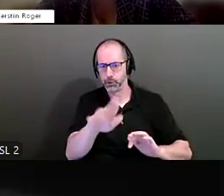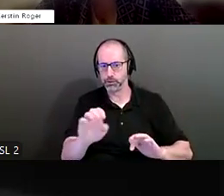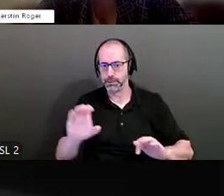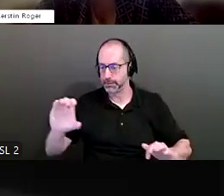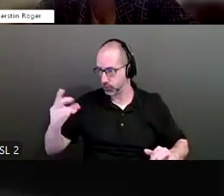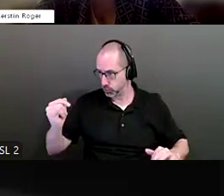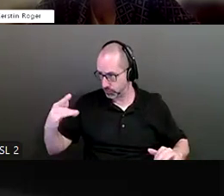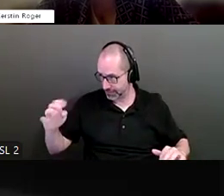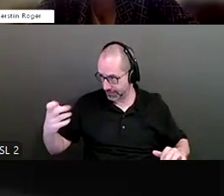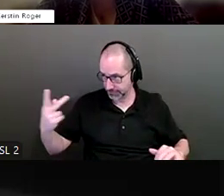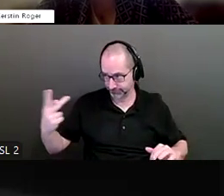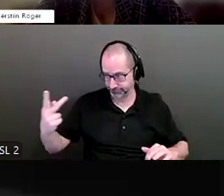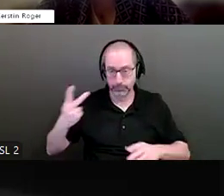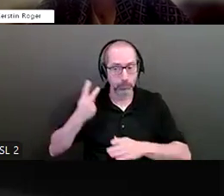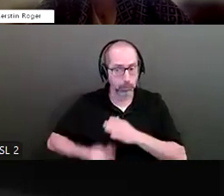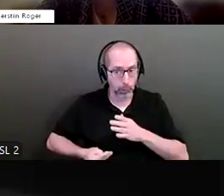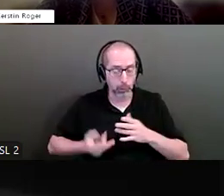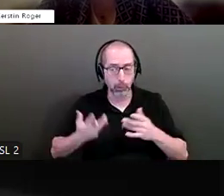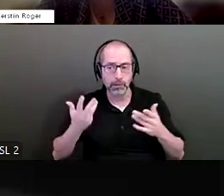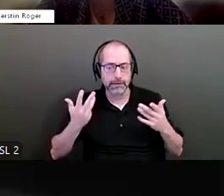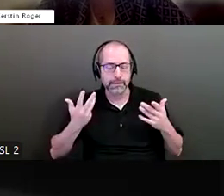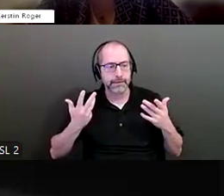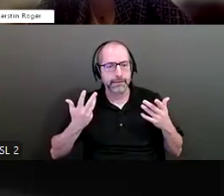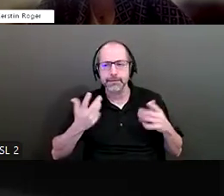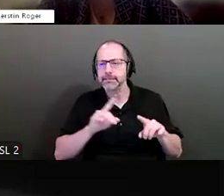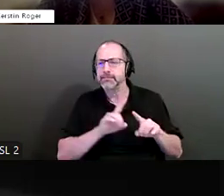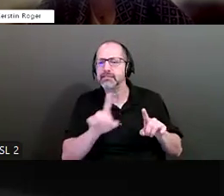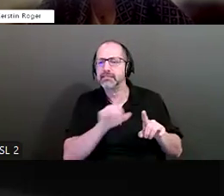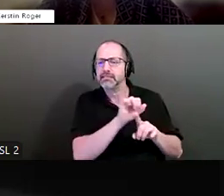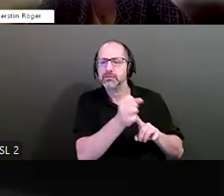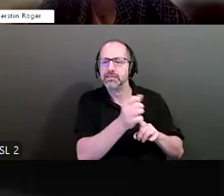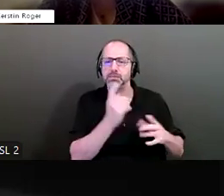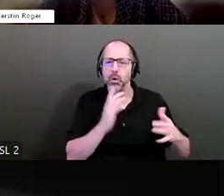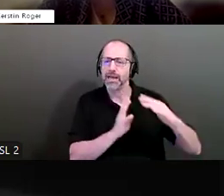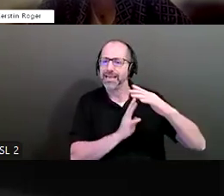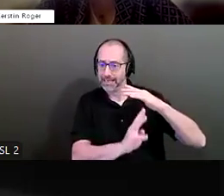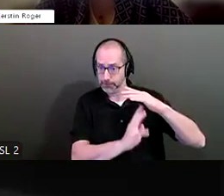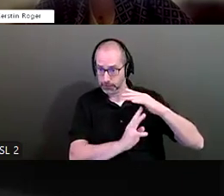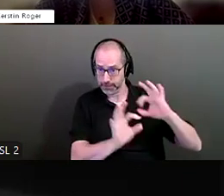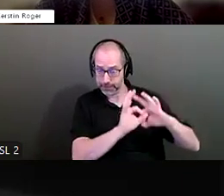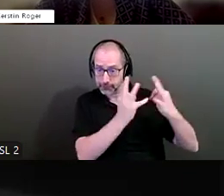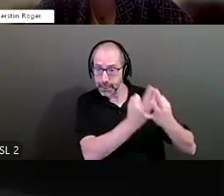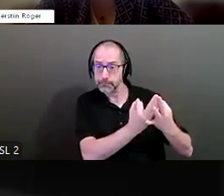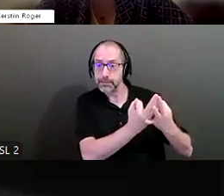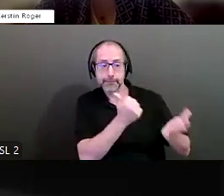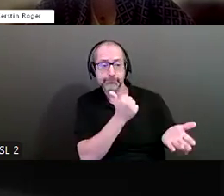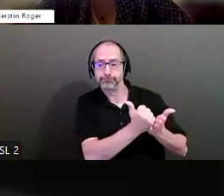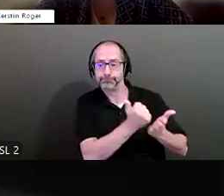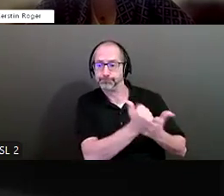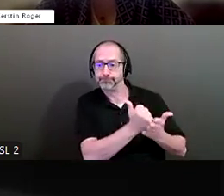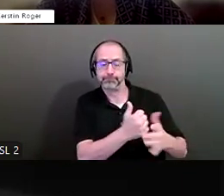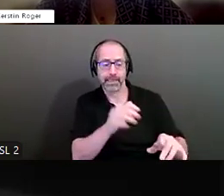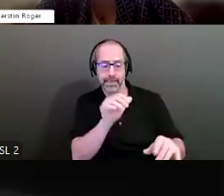different contexts, have done work around immigrant families and abuse with